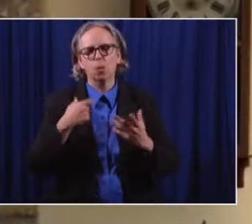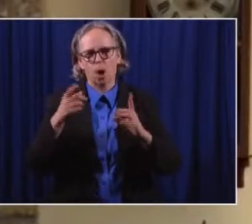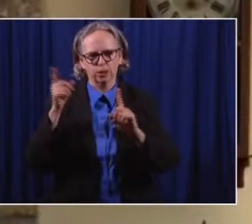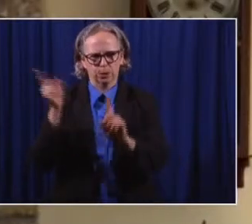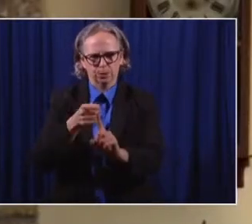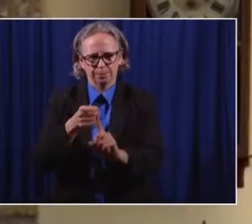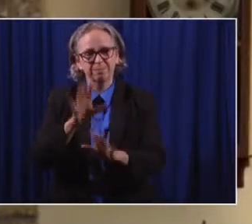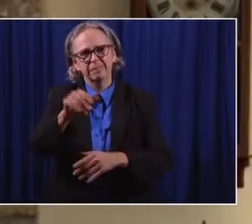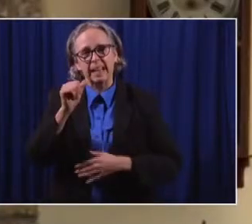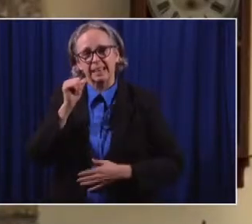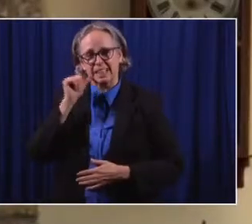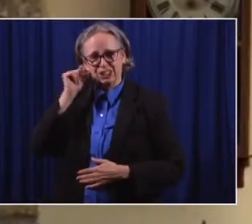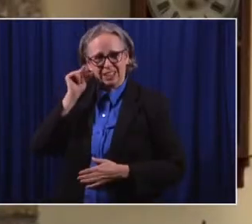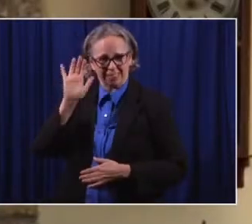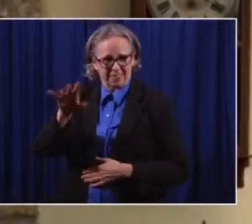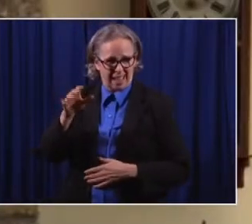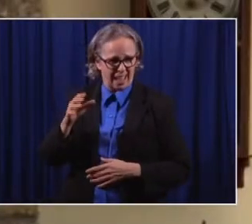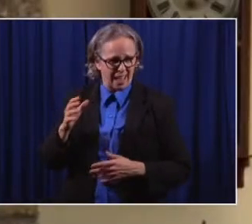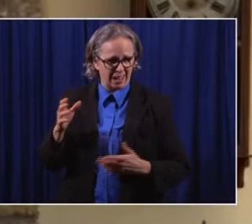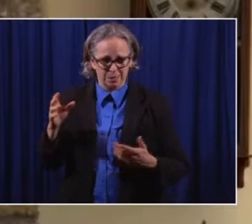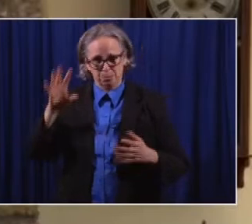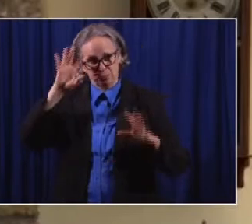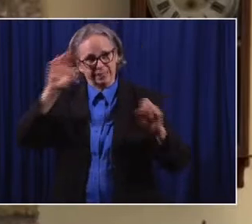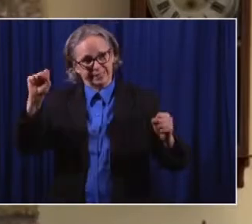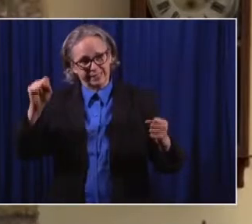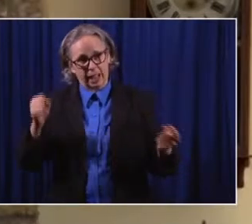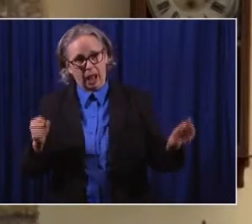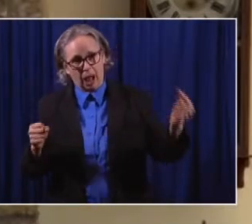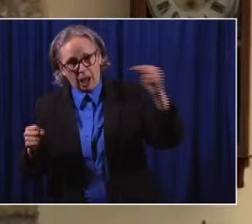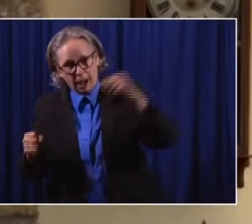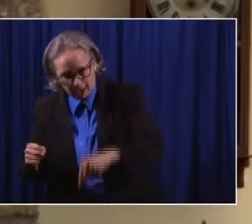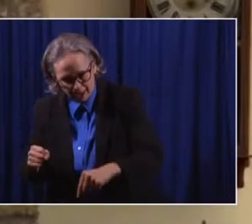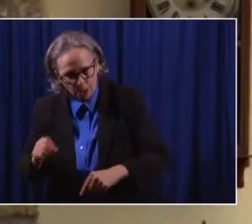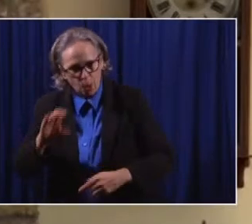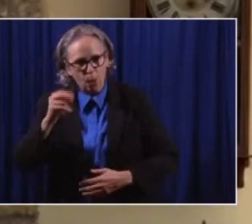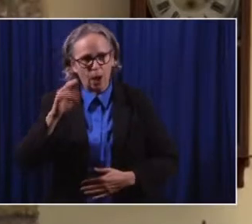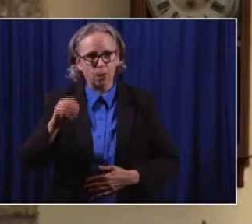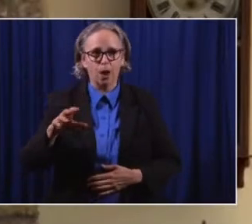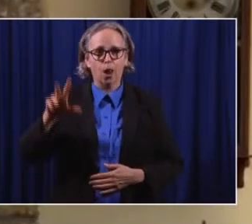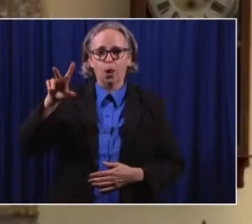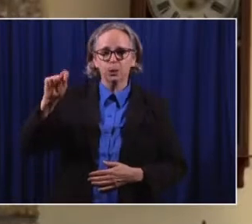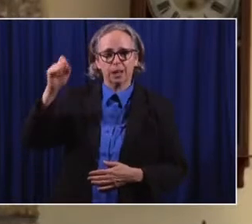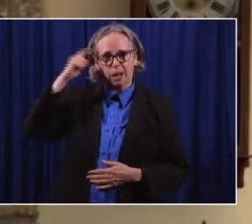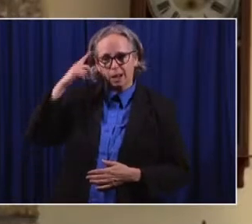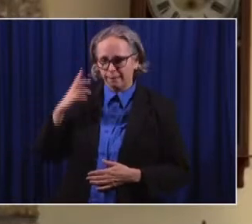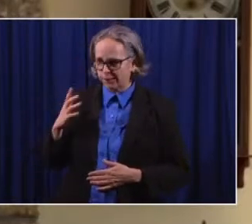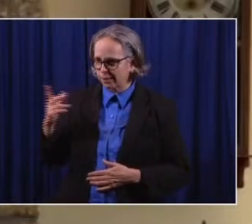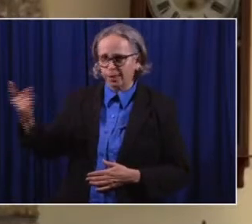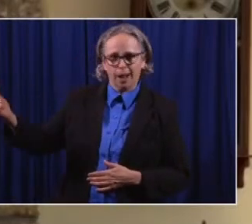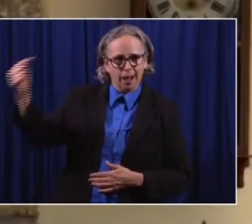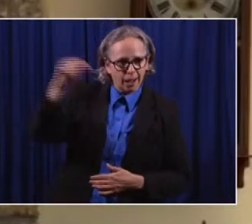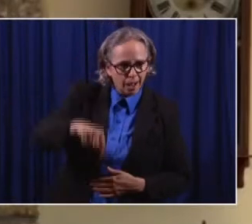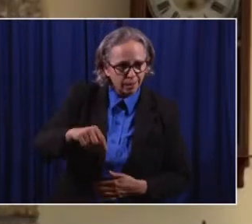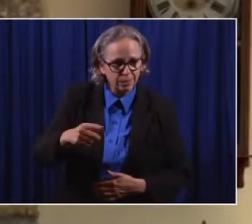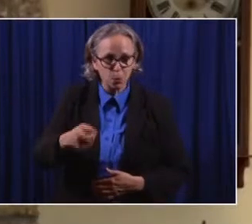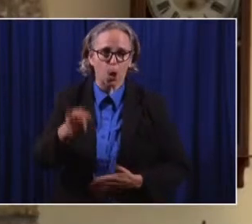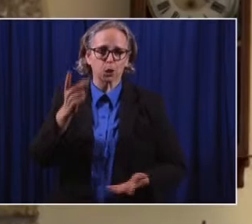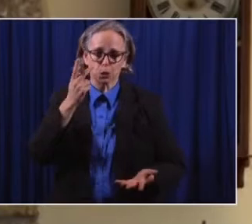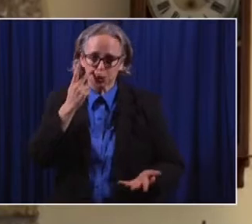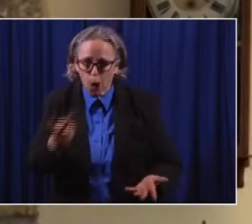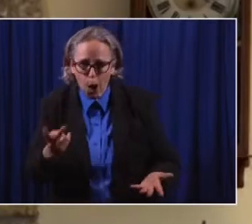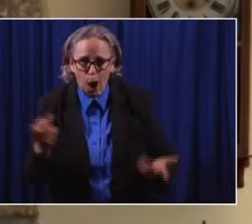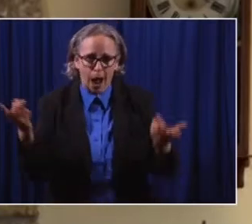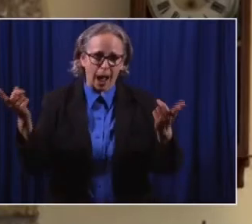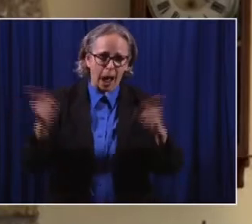yesterday and the president being there, and the lieutenant governor was there, and he as you all saw, he made some comments